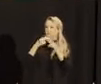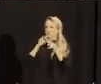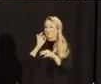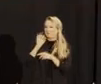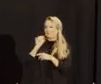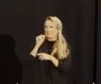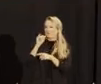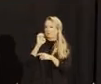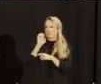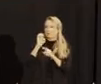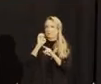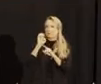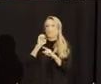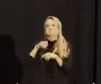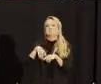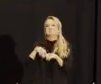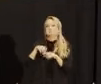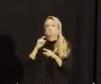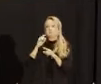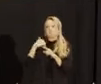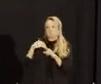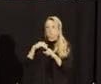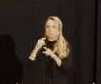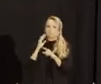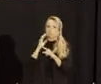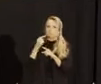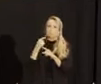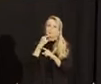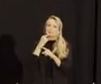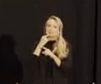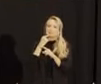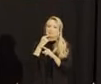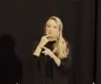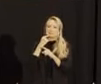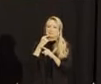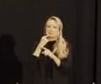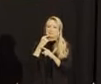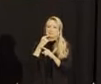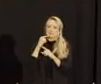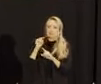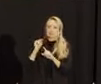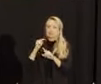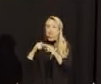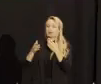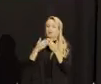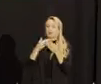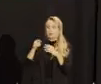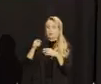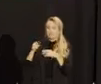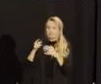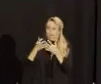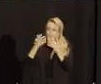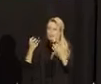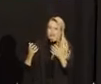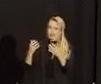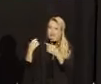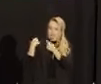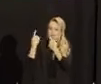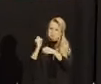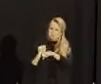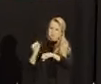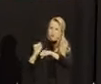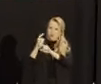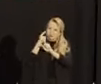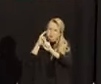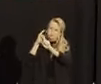She will be missed, and we have a lot left to do, and she'll be guiding us from above, but